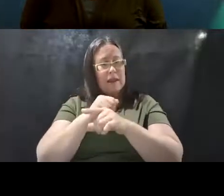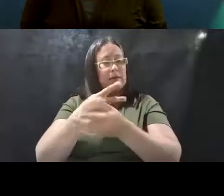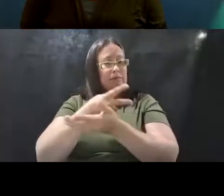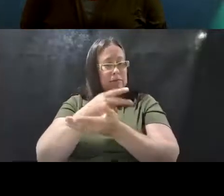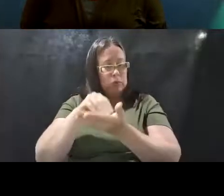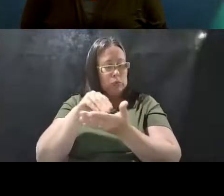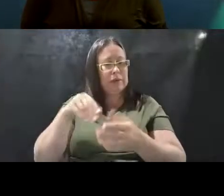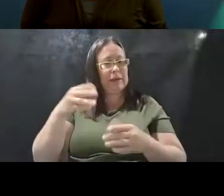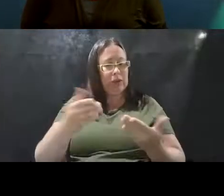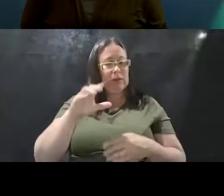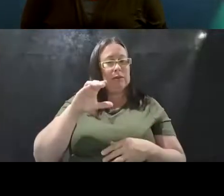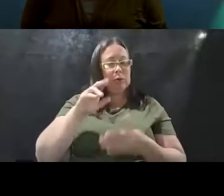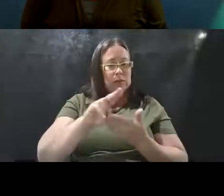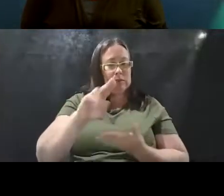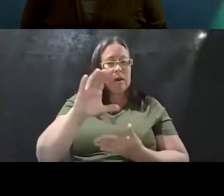She was working on